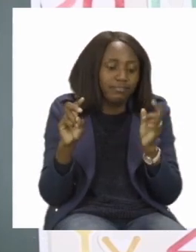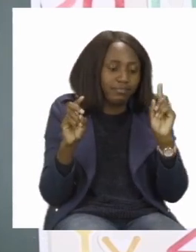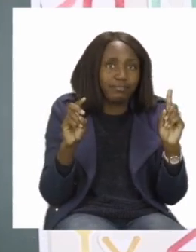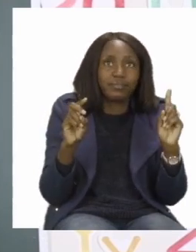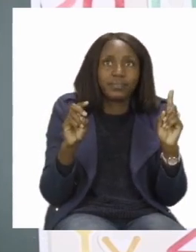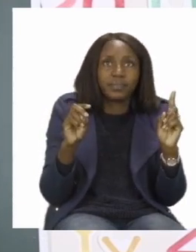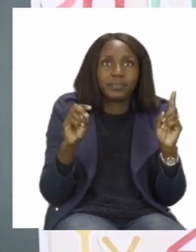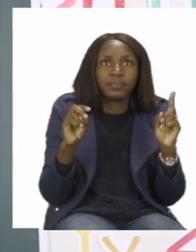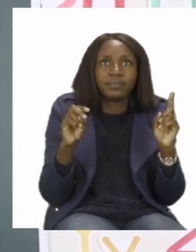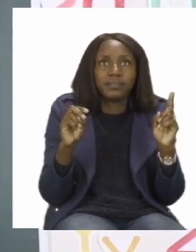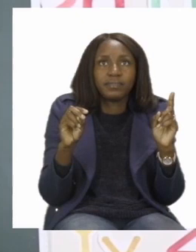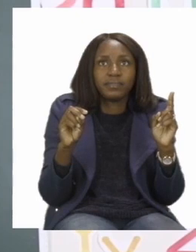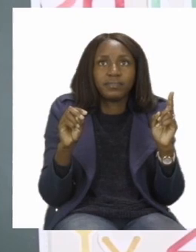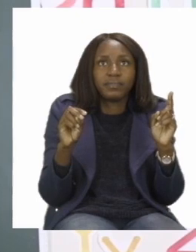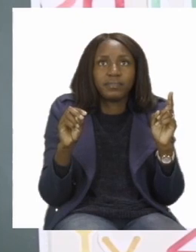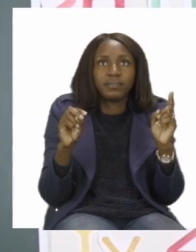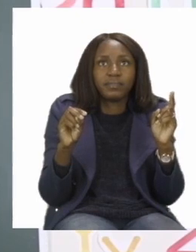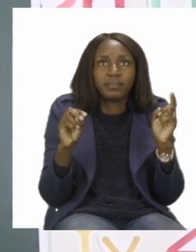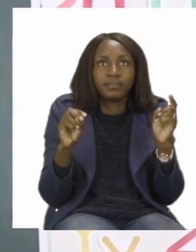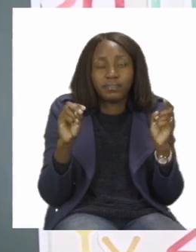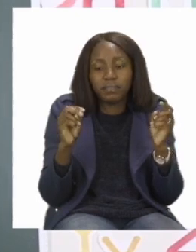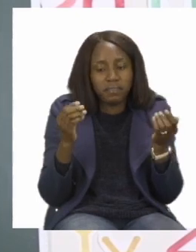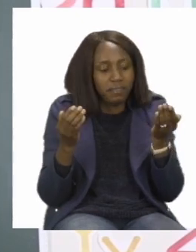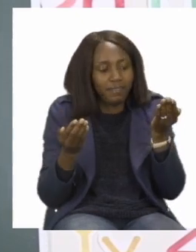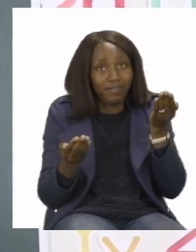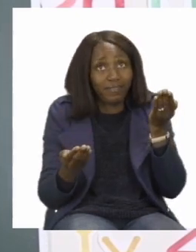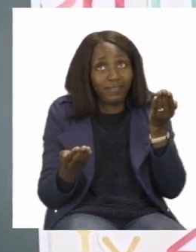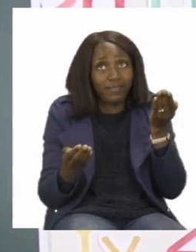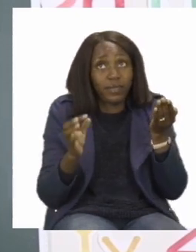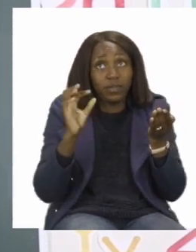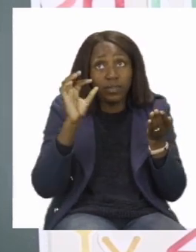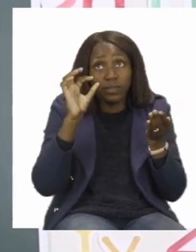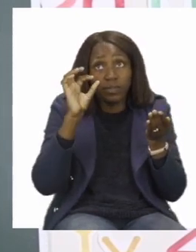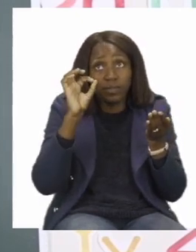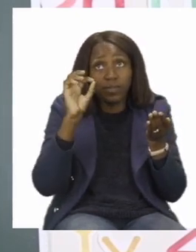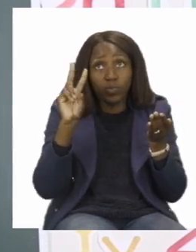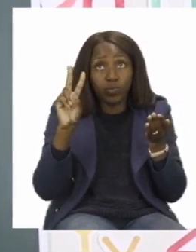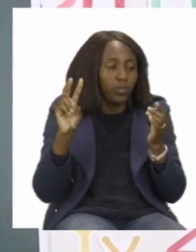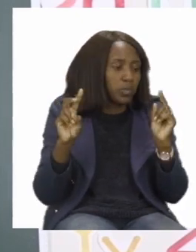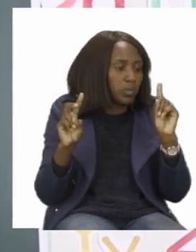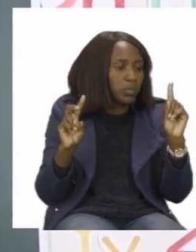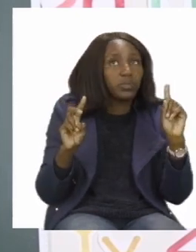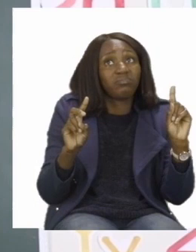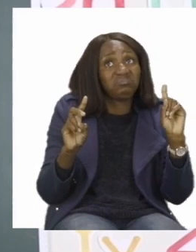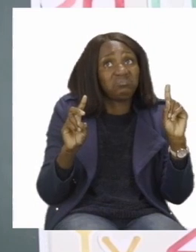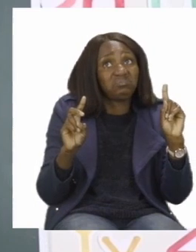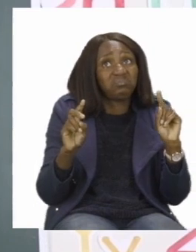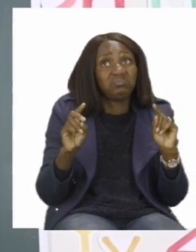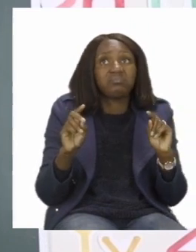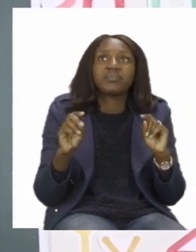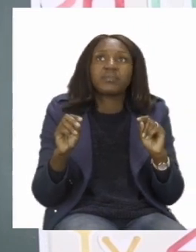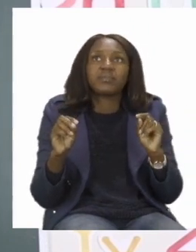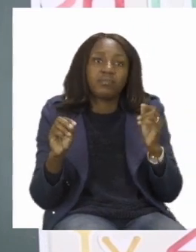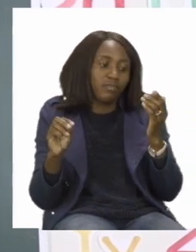two counters are heavier than one counter. But what if